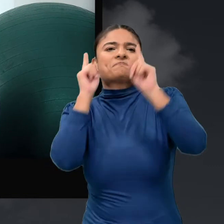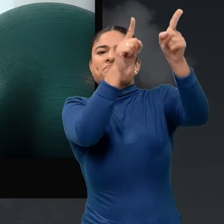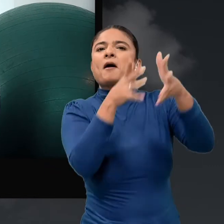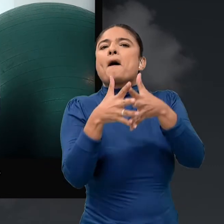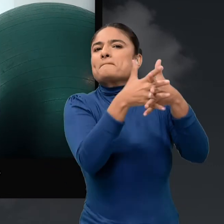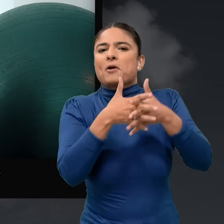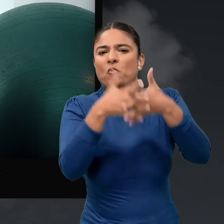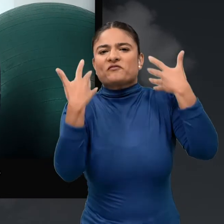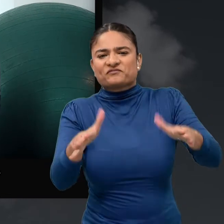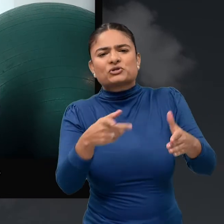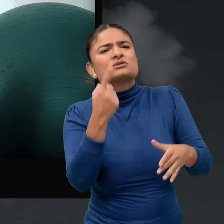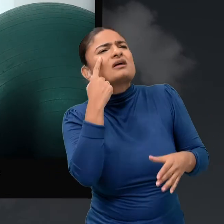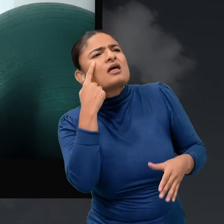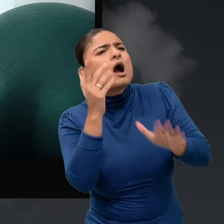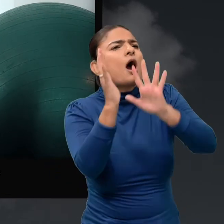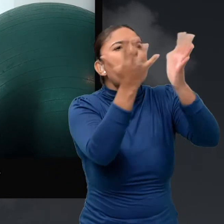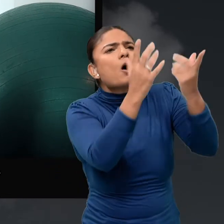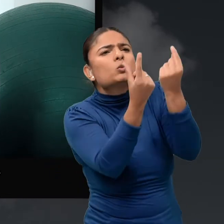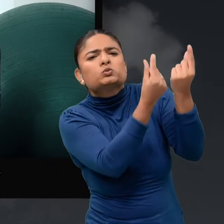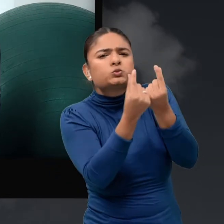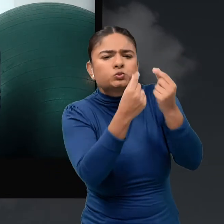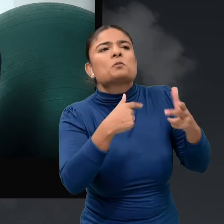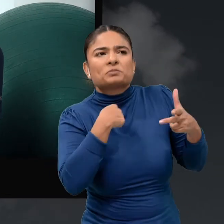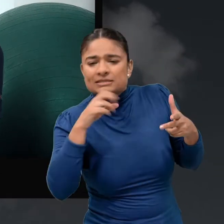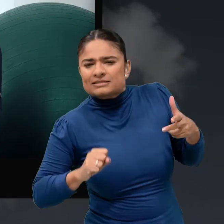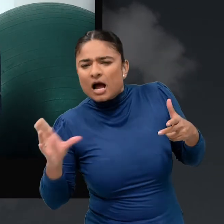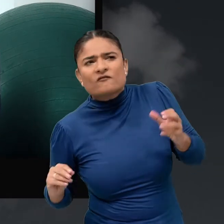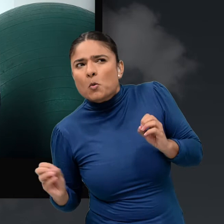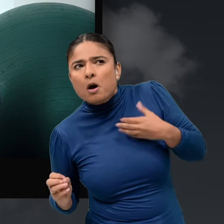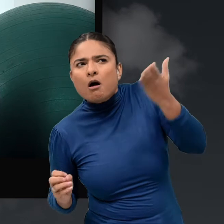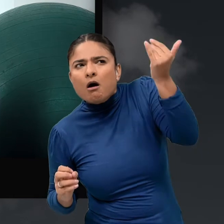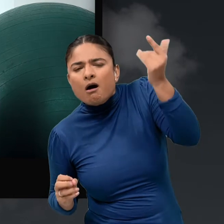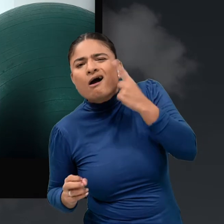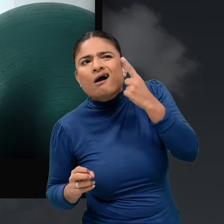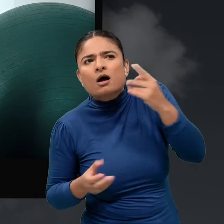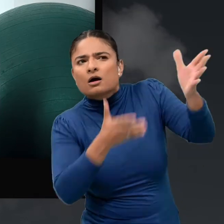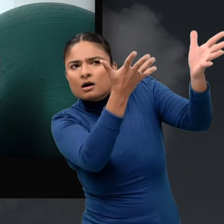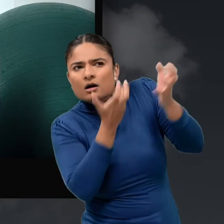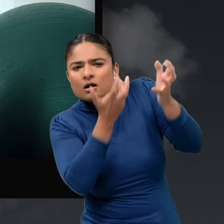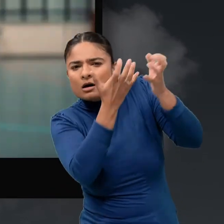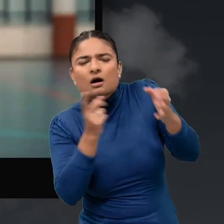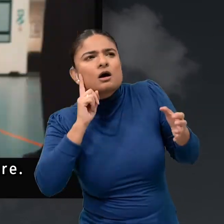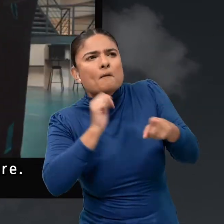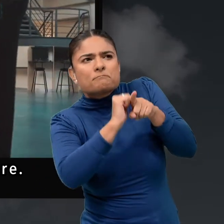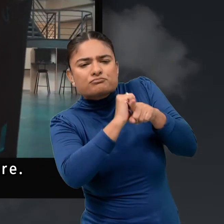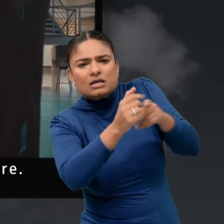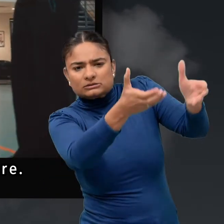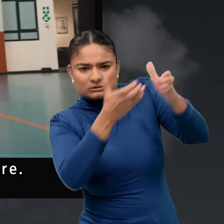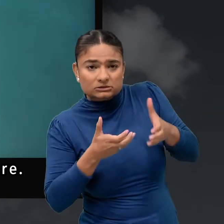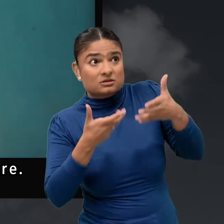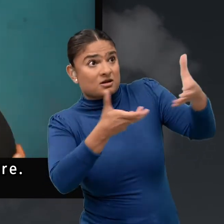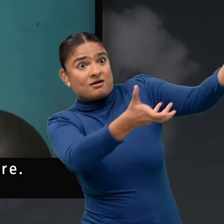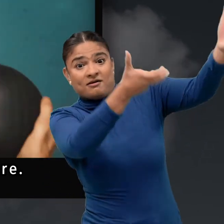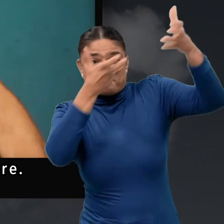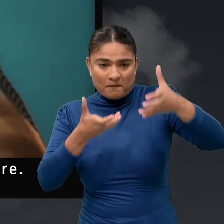a specialized outpatient rehabilitation program. And we're in such dire need of it. That led us